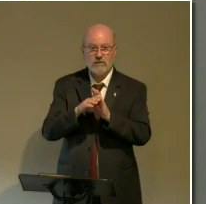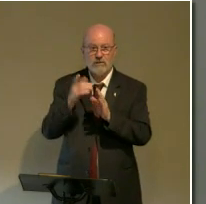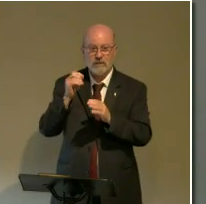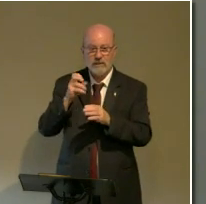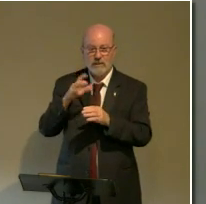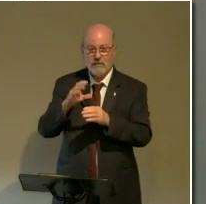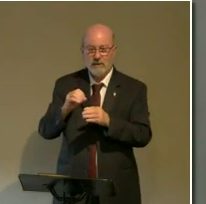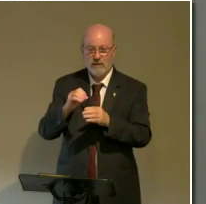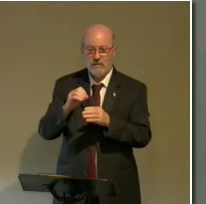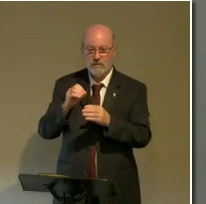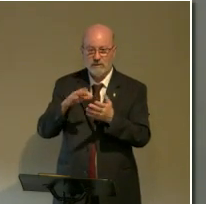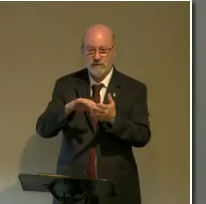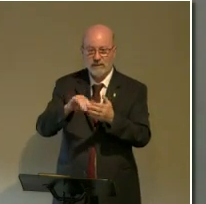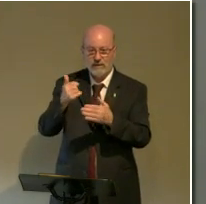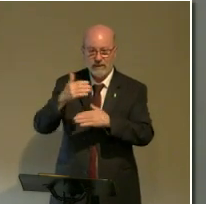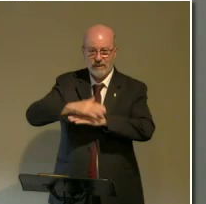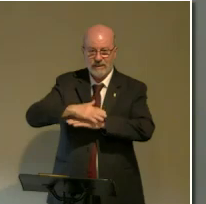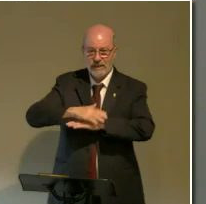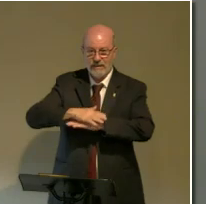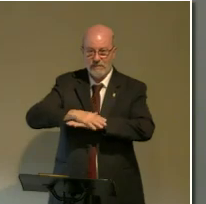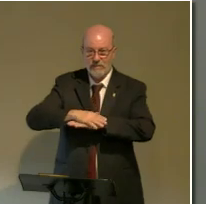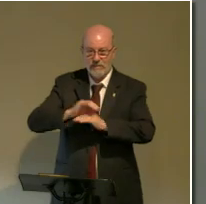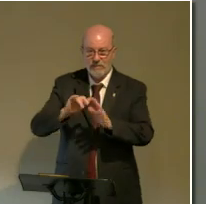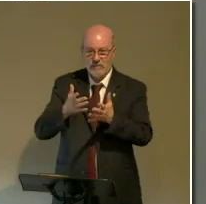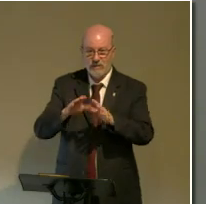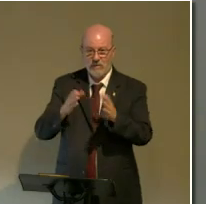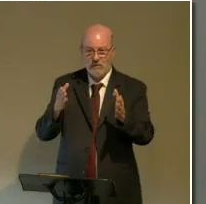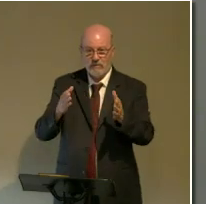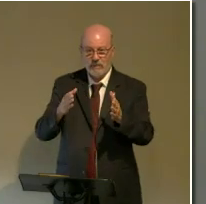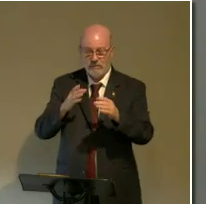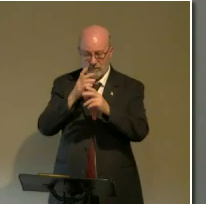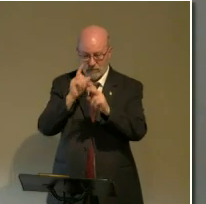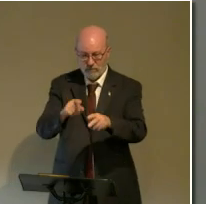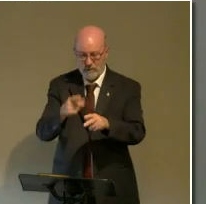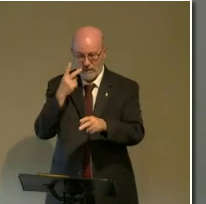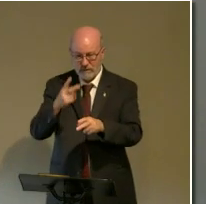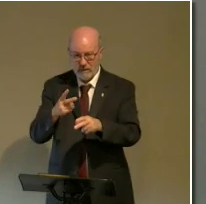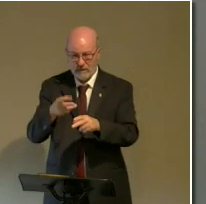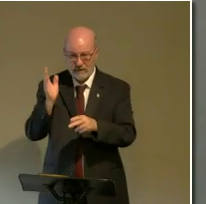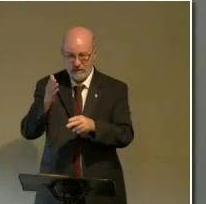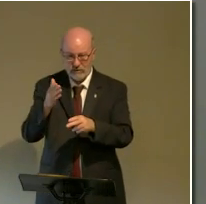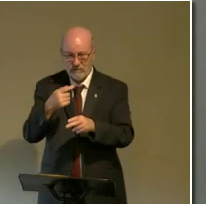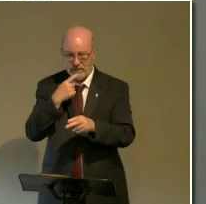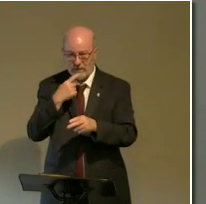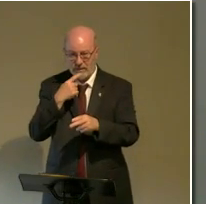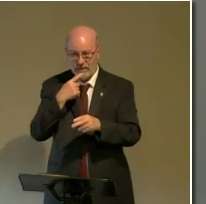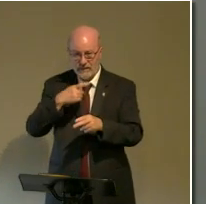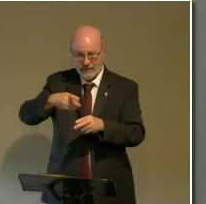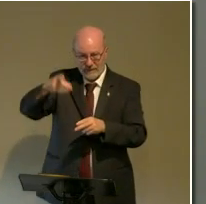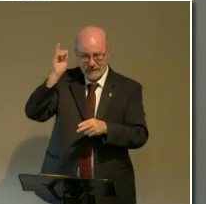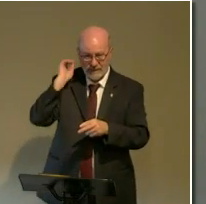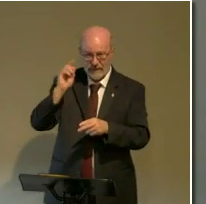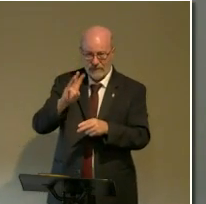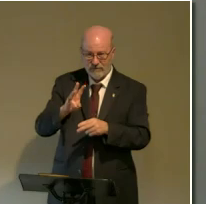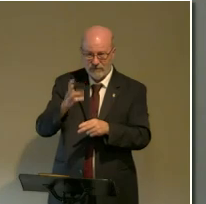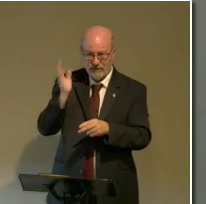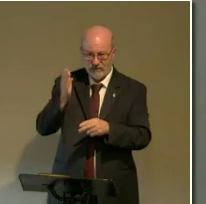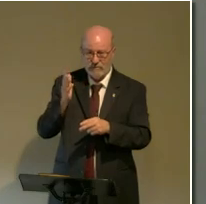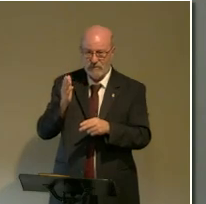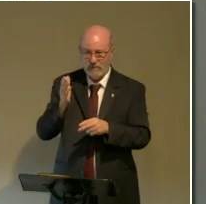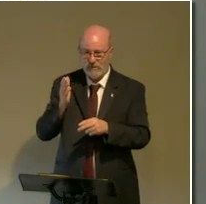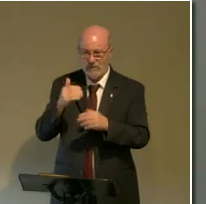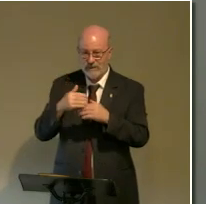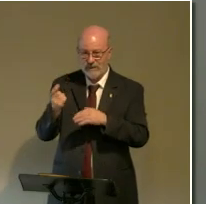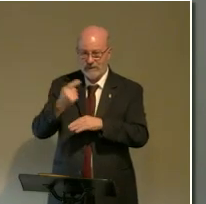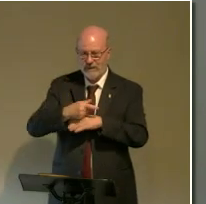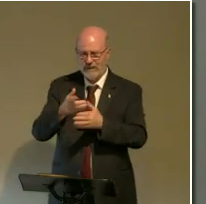also studying on the other side of the table with the Bible open. But I zoomed in, and I saw that his sermon said, Daniel 6 Sermon. So the